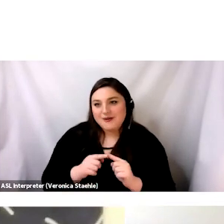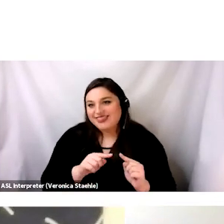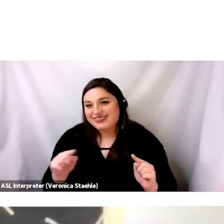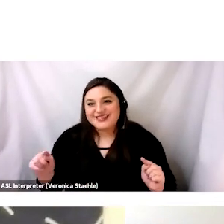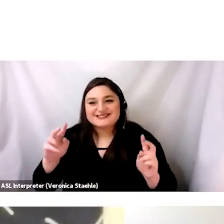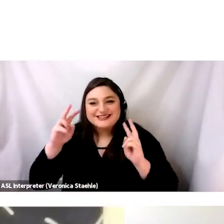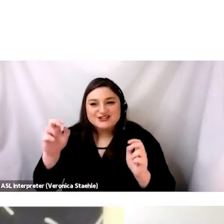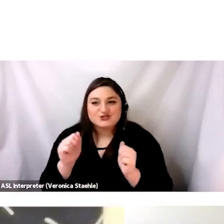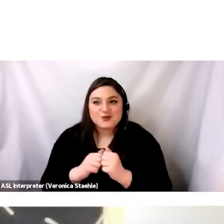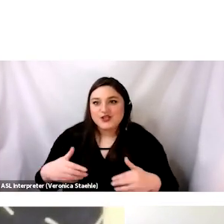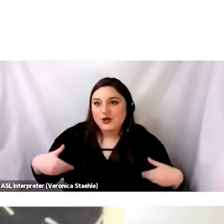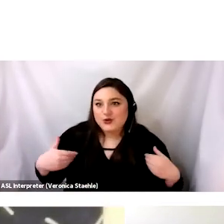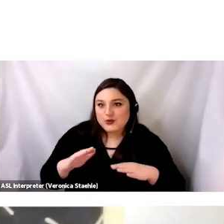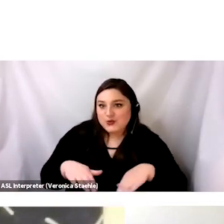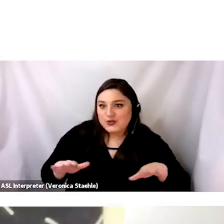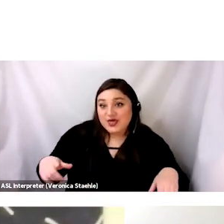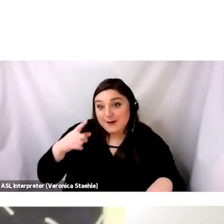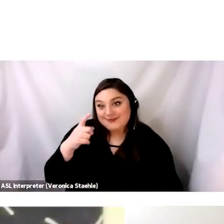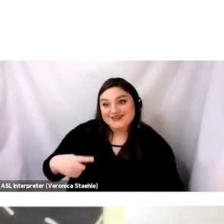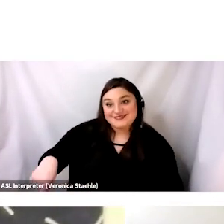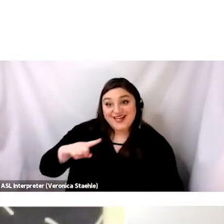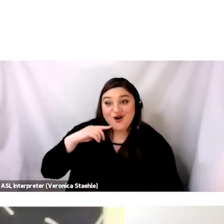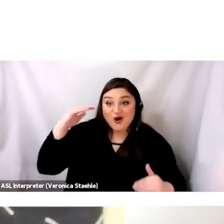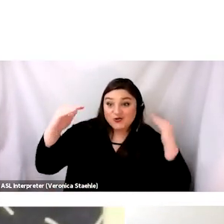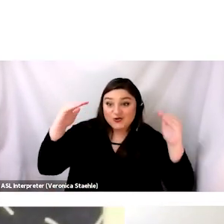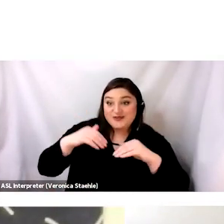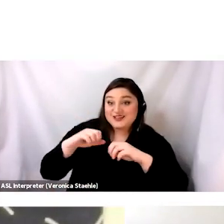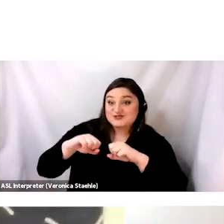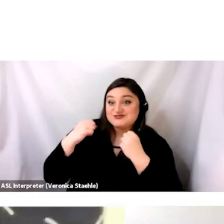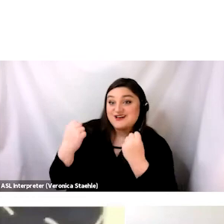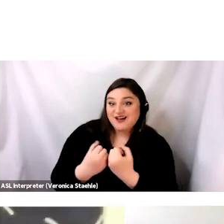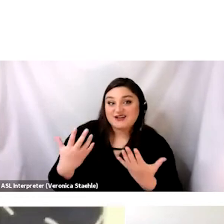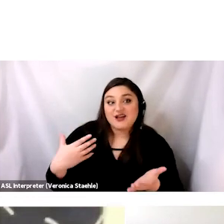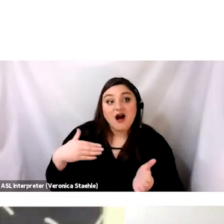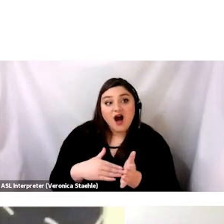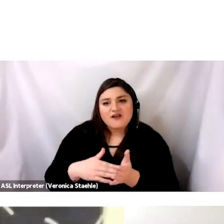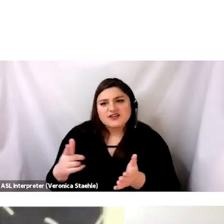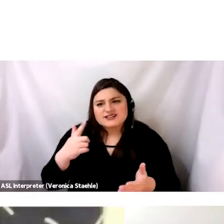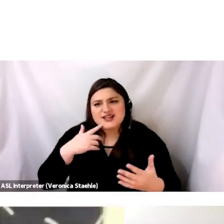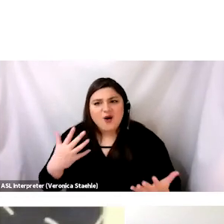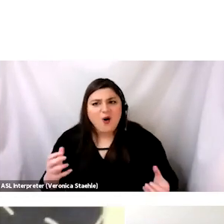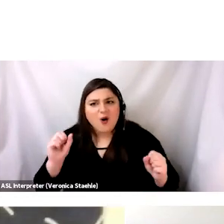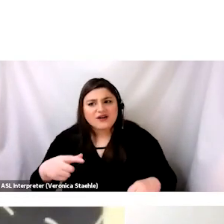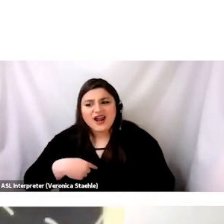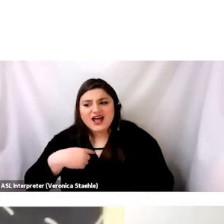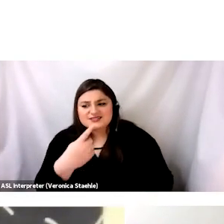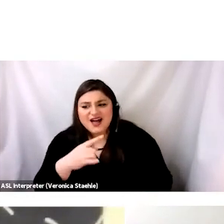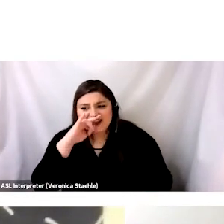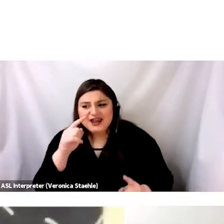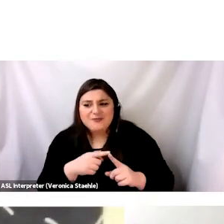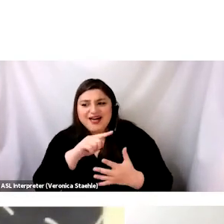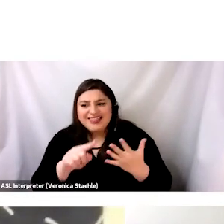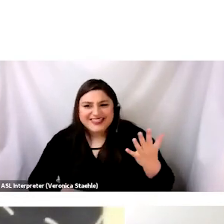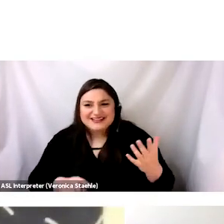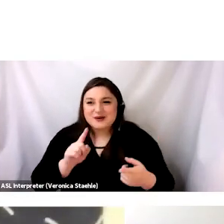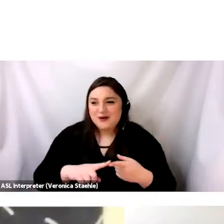with little humans because they are humans in this society. And so sometimes they're like, oh, can I tell the kids about this thing? But it's like little Black